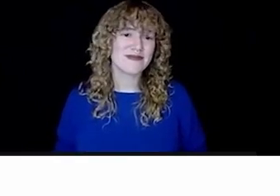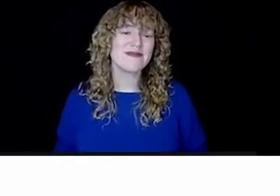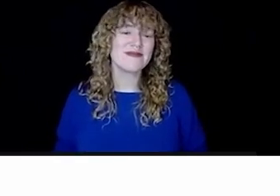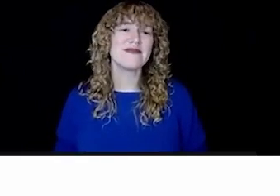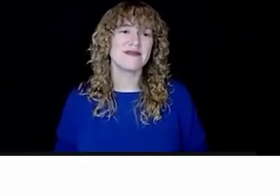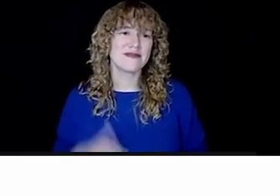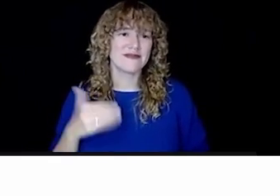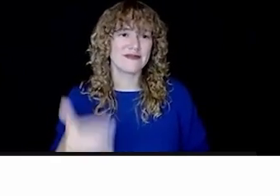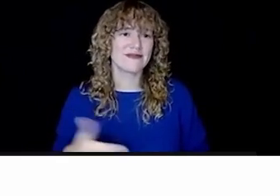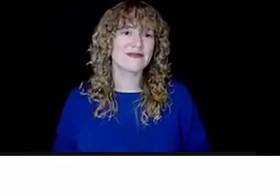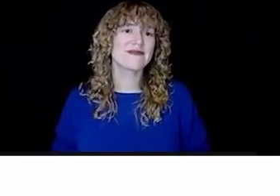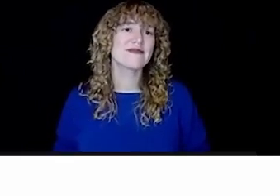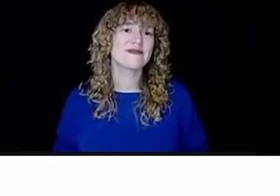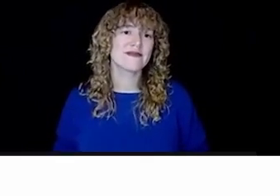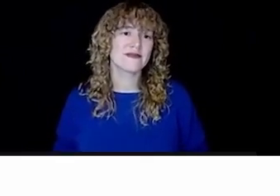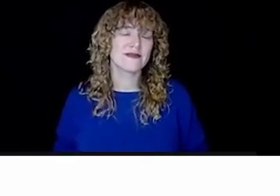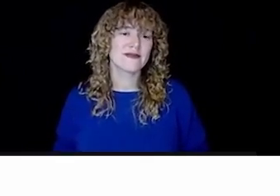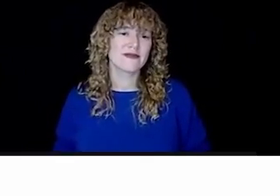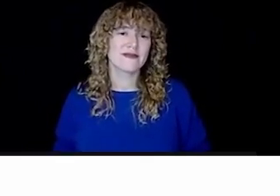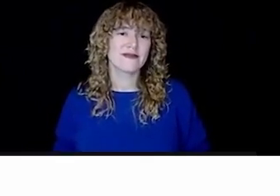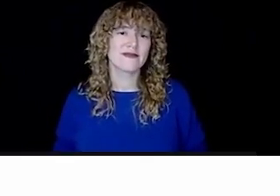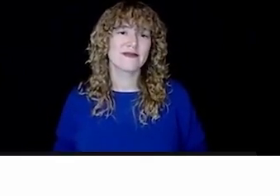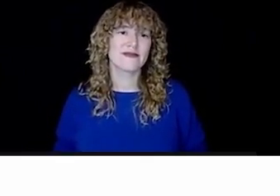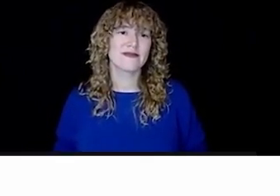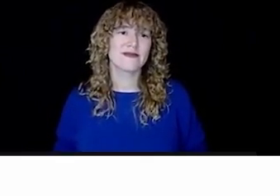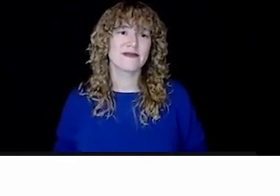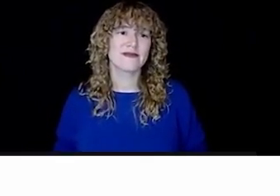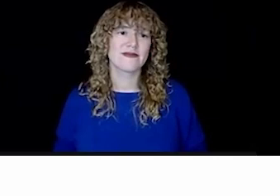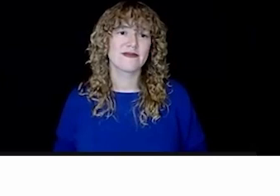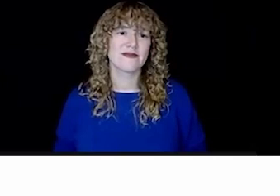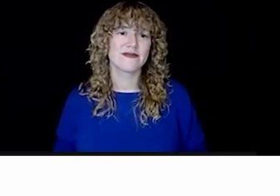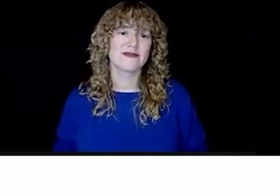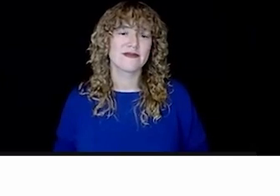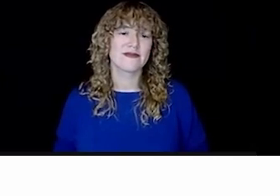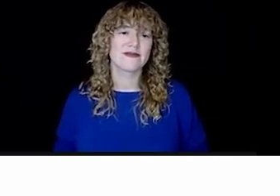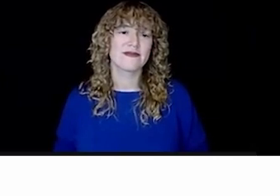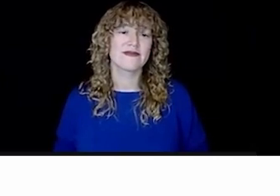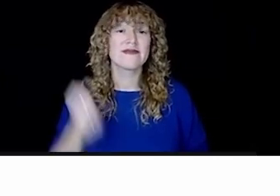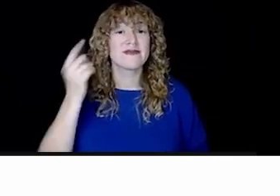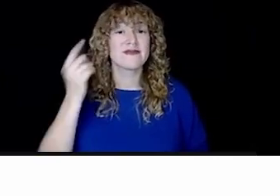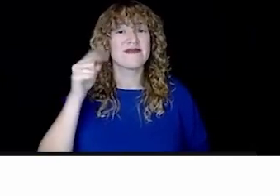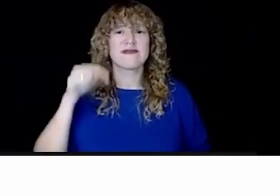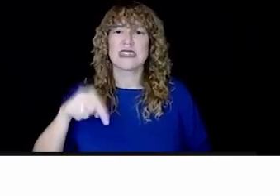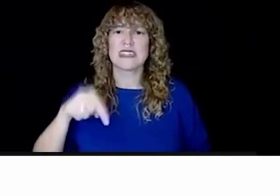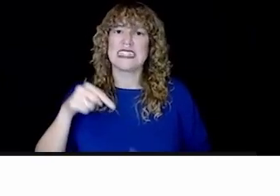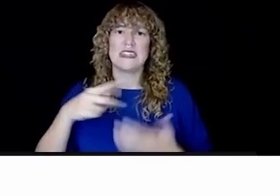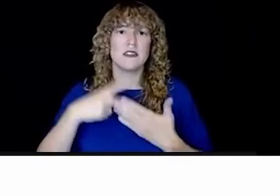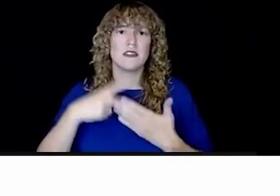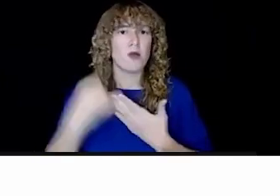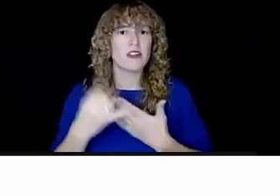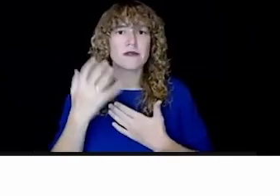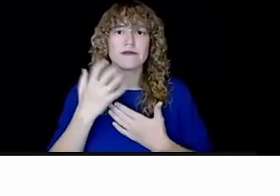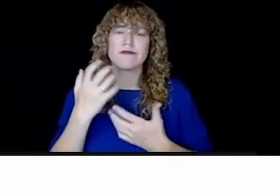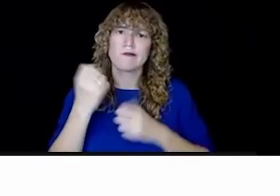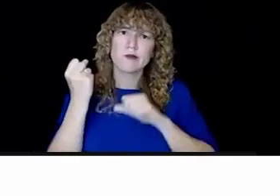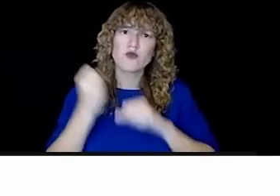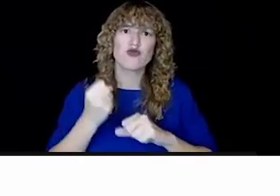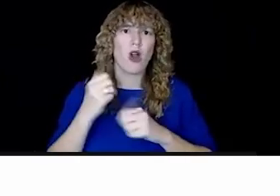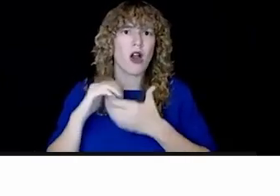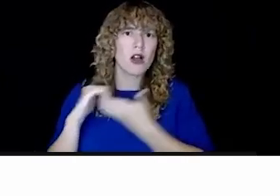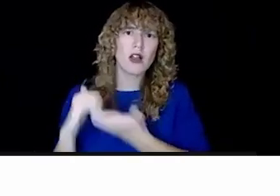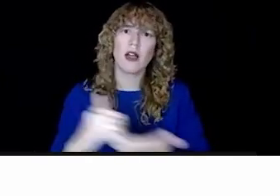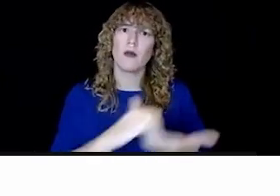slide. This is very much a collaborative research opportunity. This